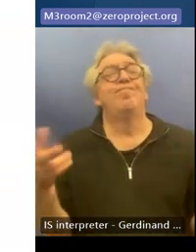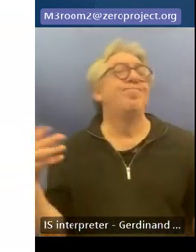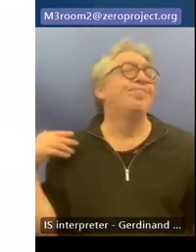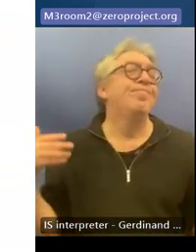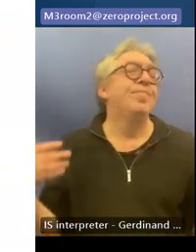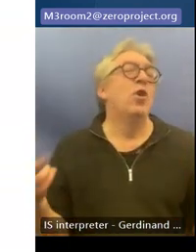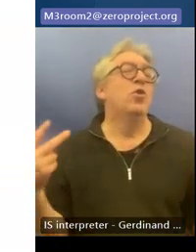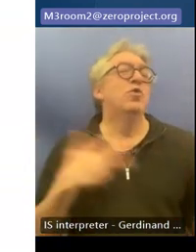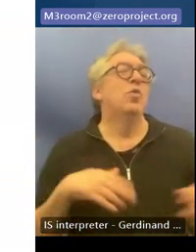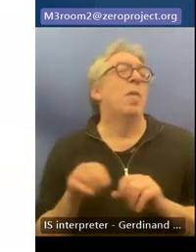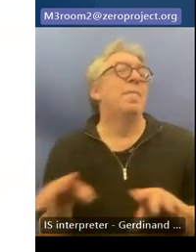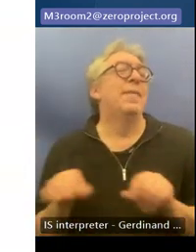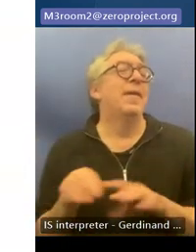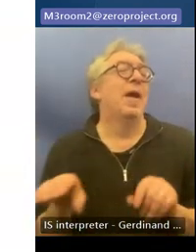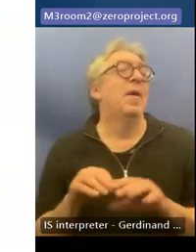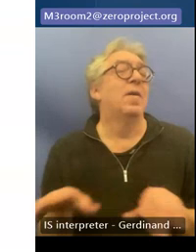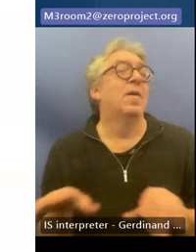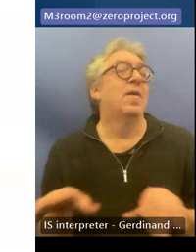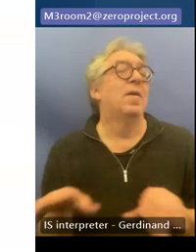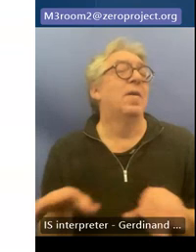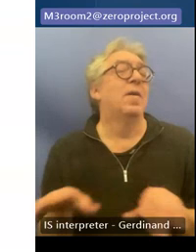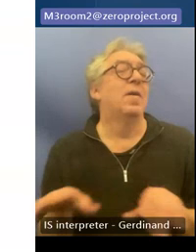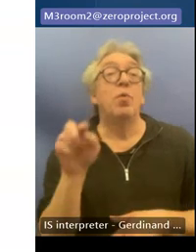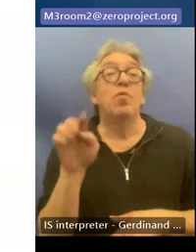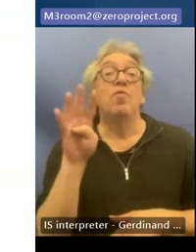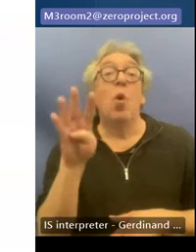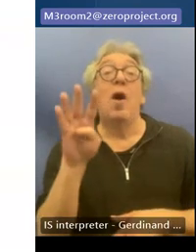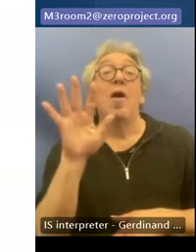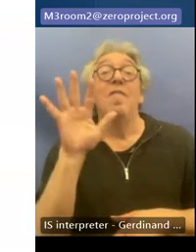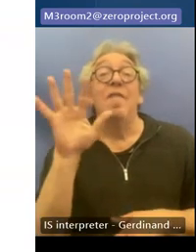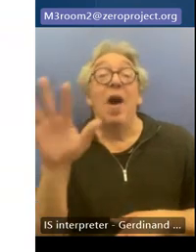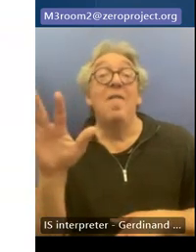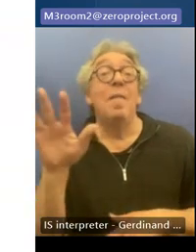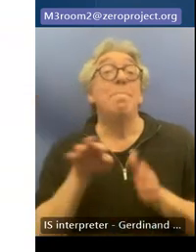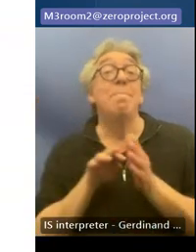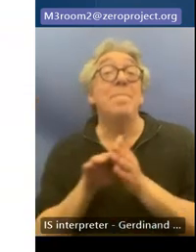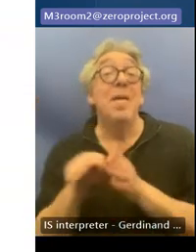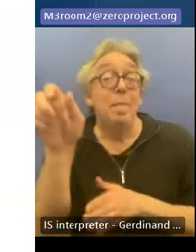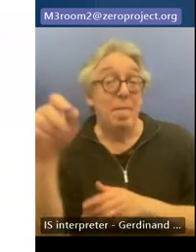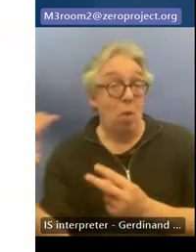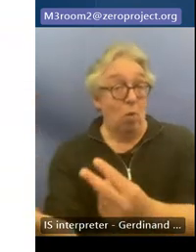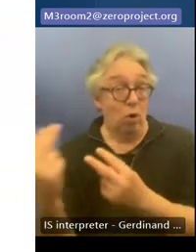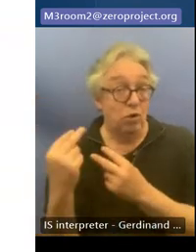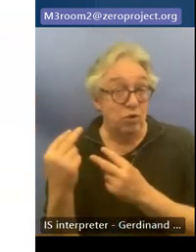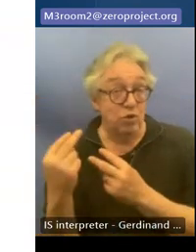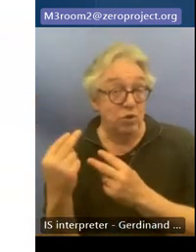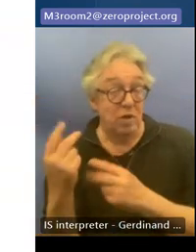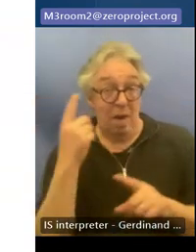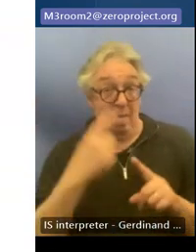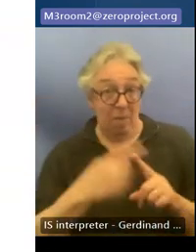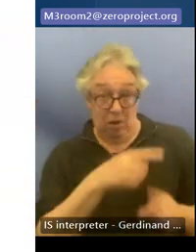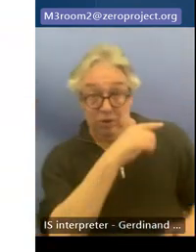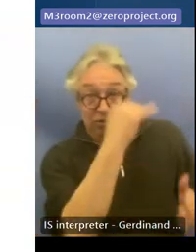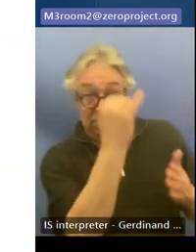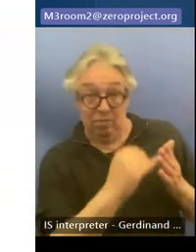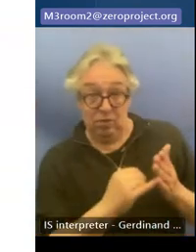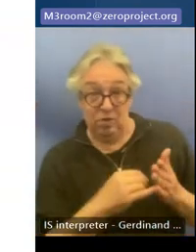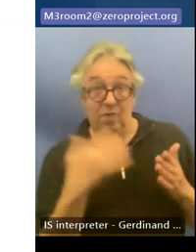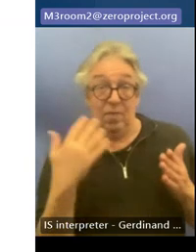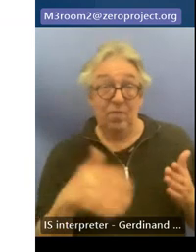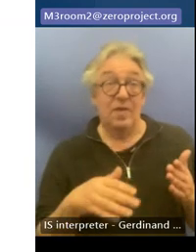and really be able to engage to 4.5 million people, but also we have been able to disseminate this content through transport